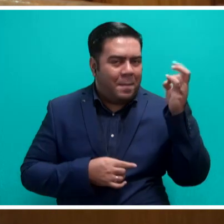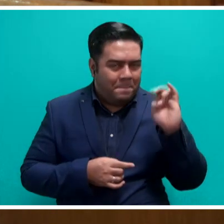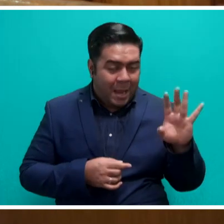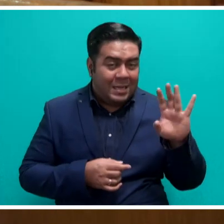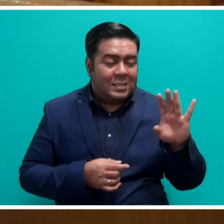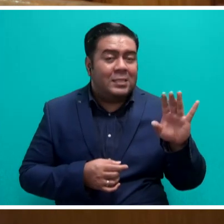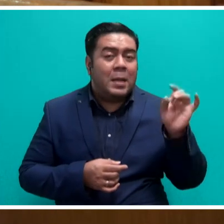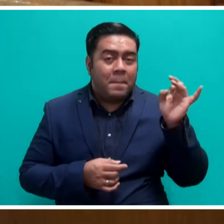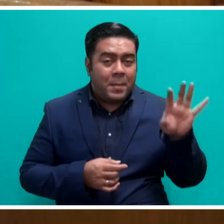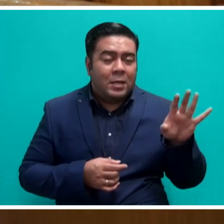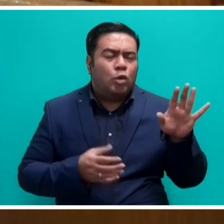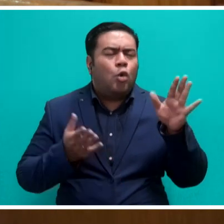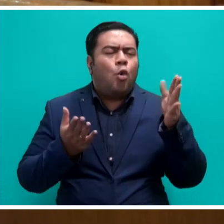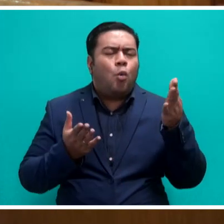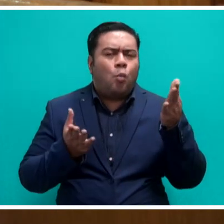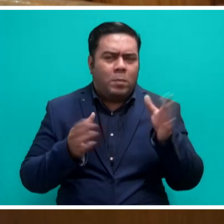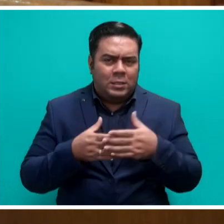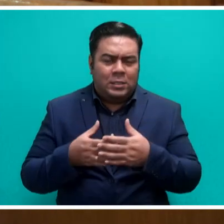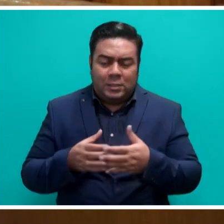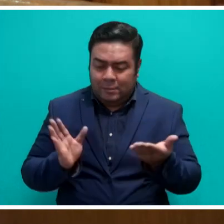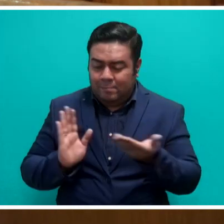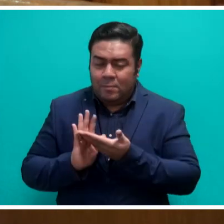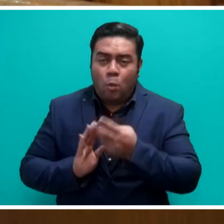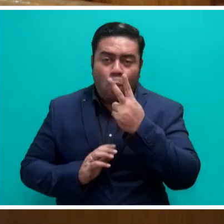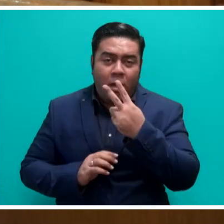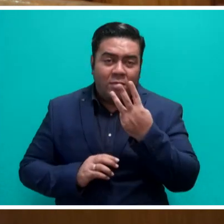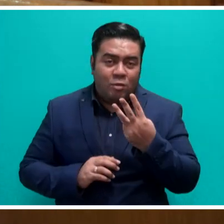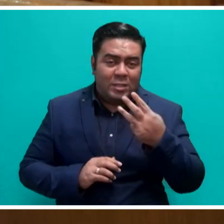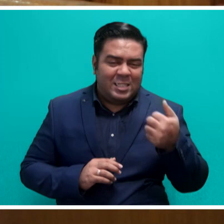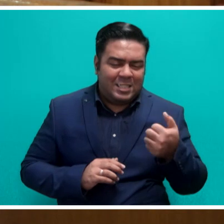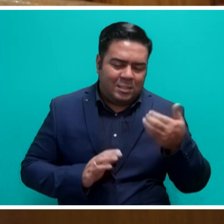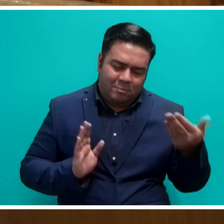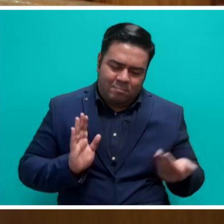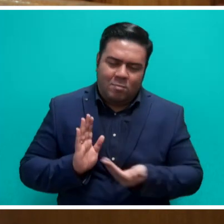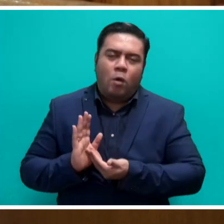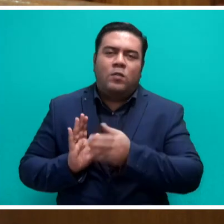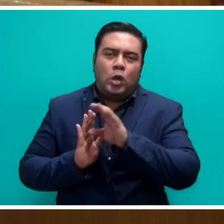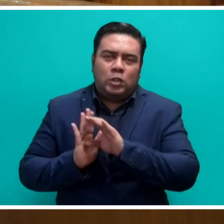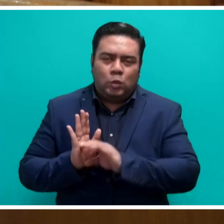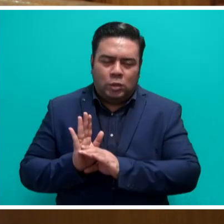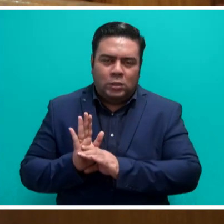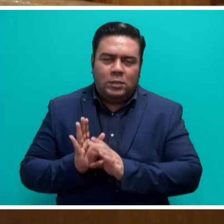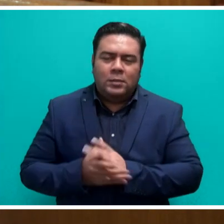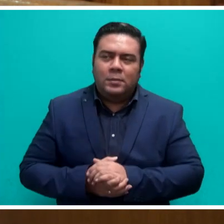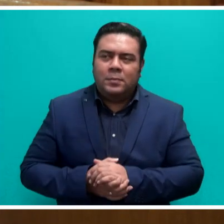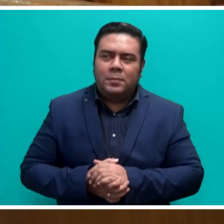as mandated by Section 136(2) of the Constitution.